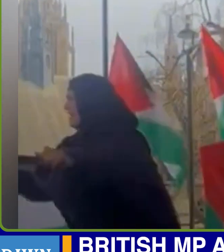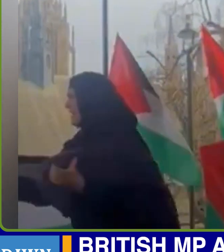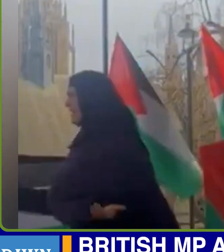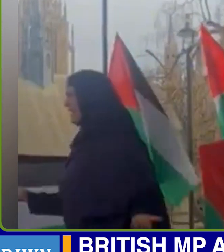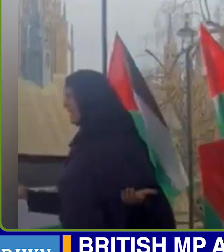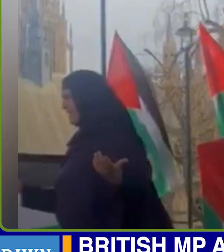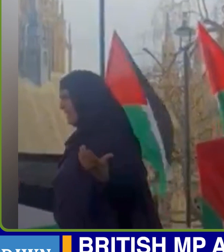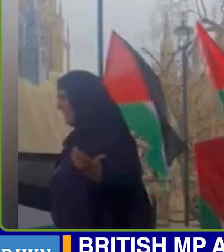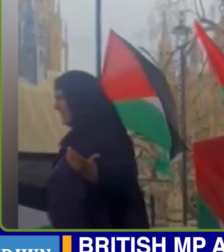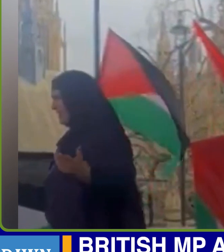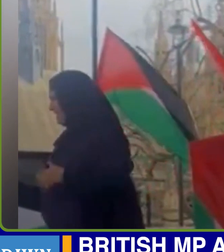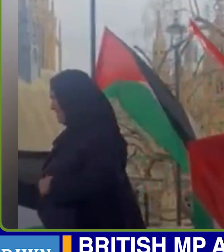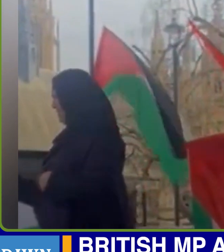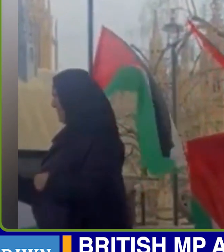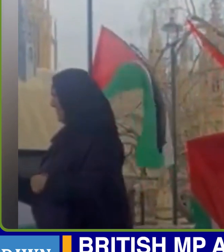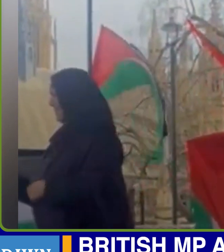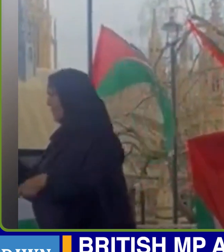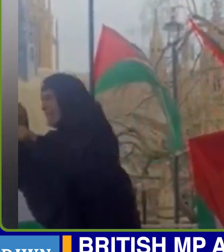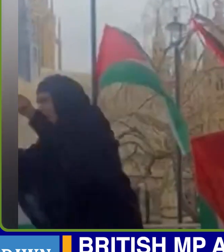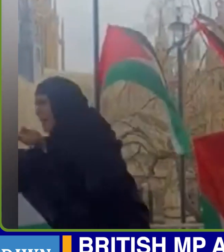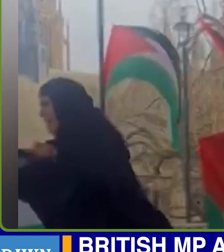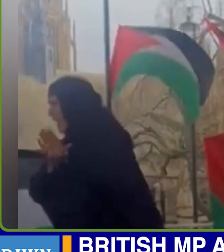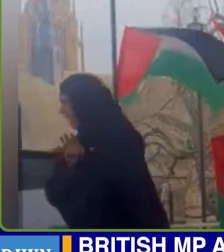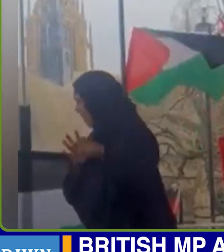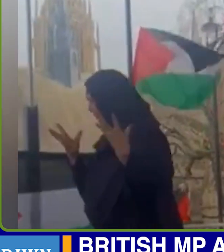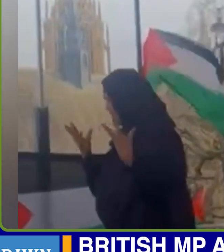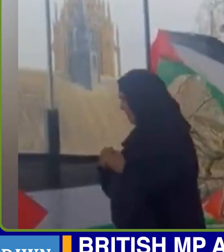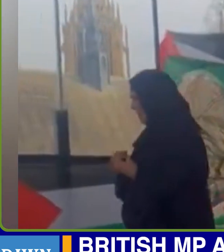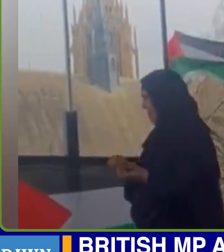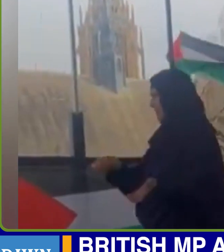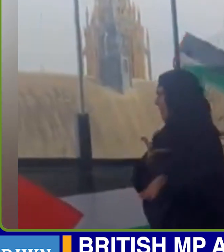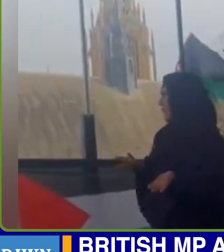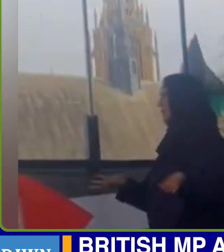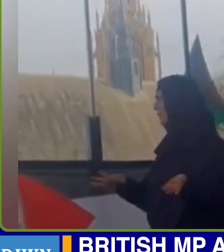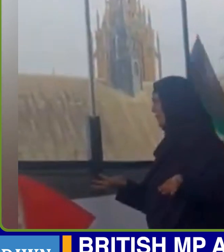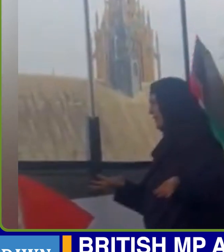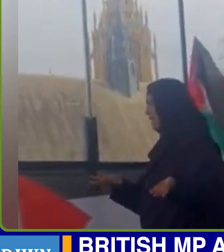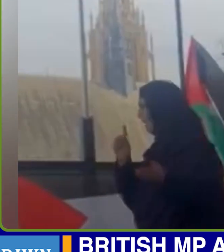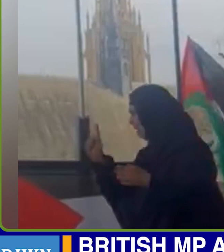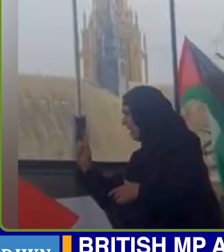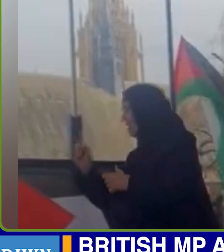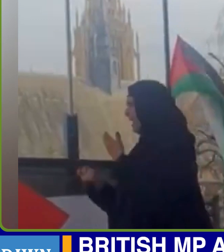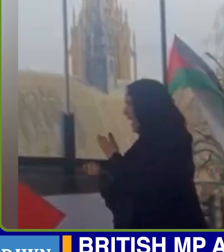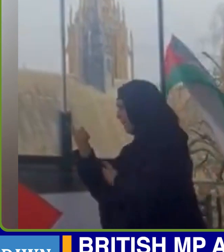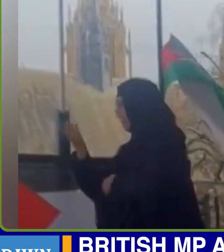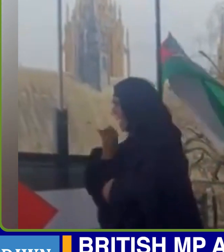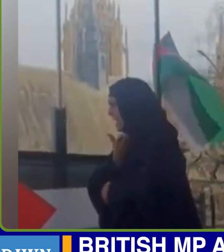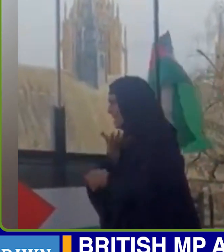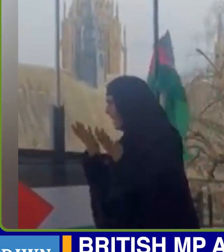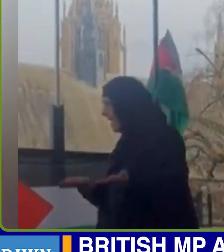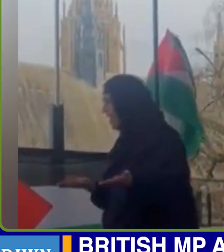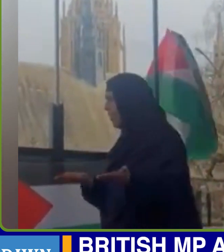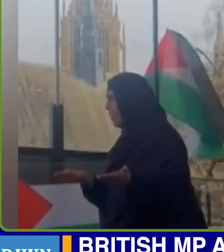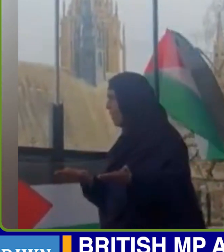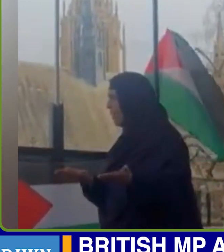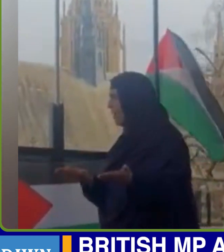can never ever be viewed to be part of a legitimate military campaign. But that is what is happening in Gaza as they